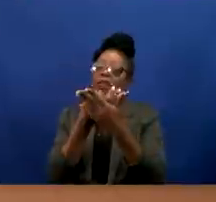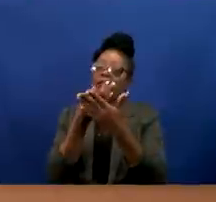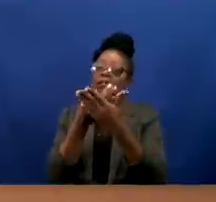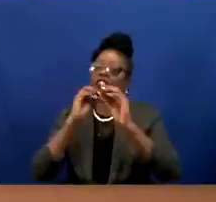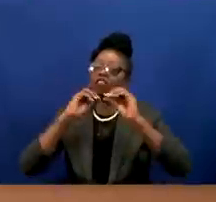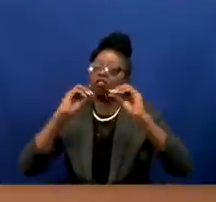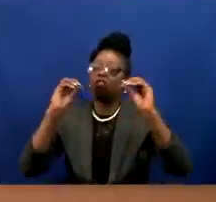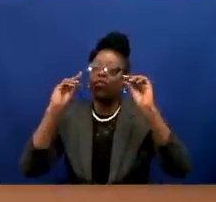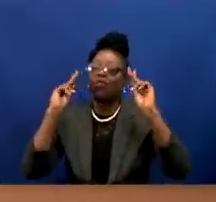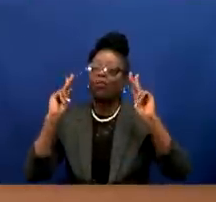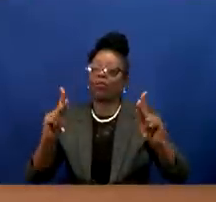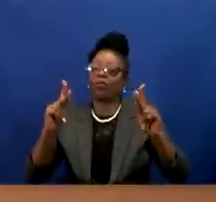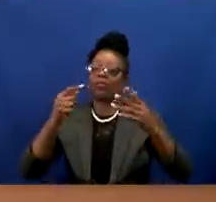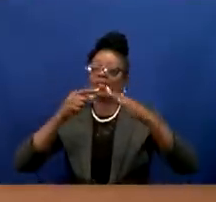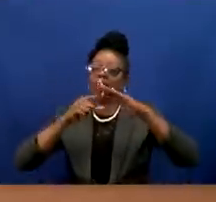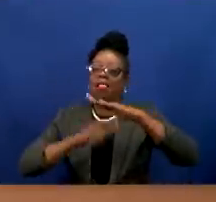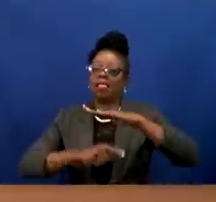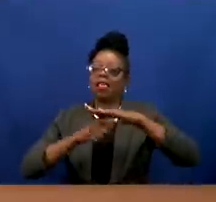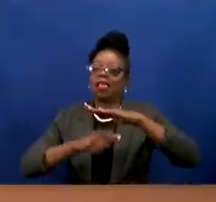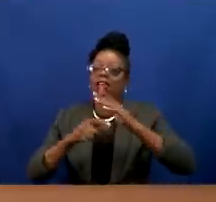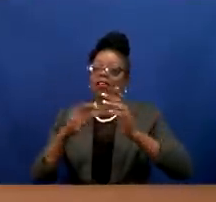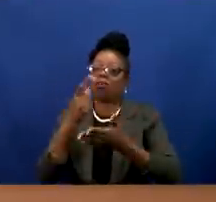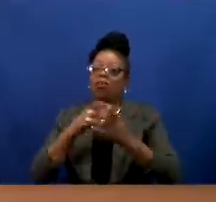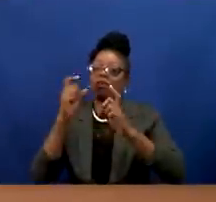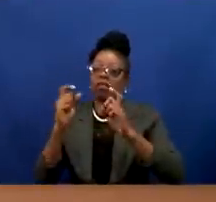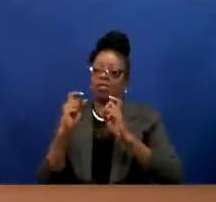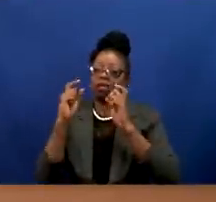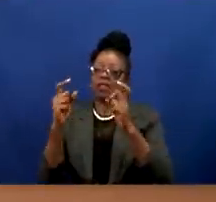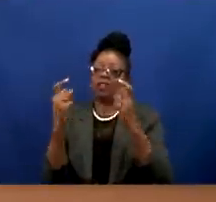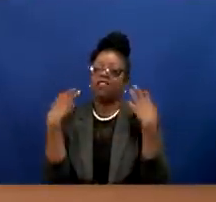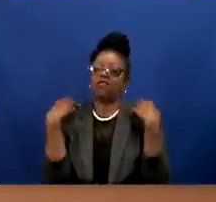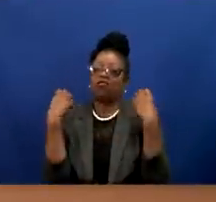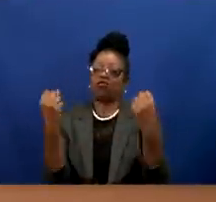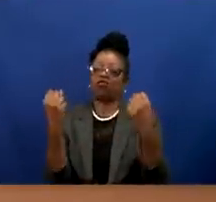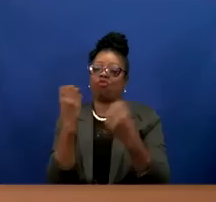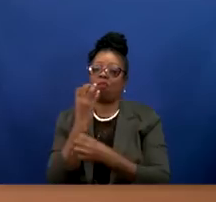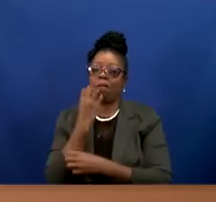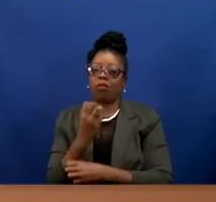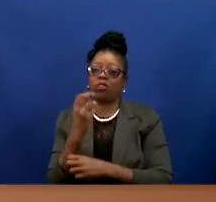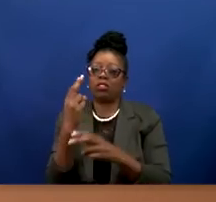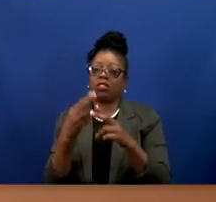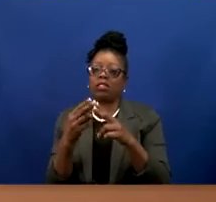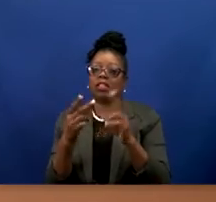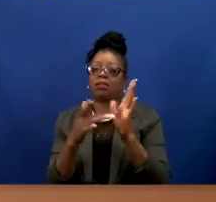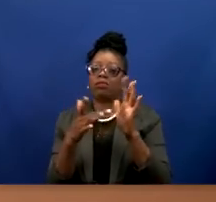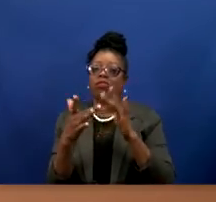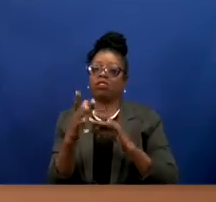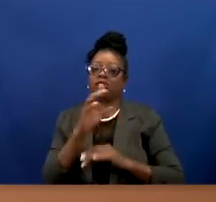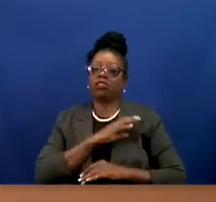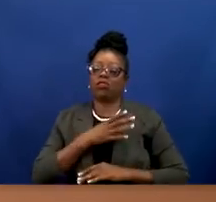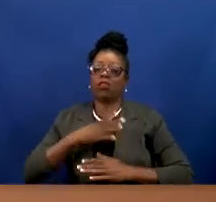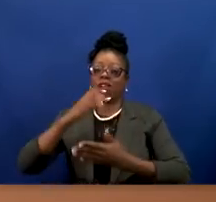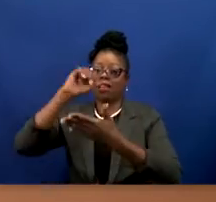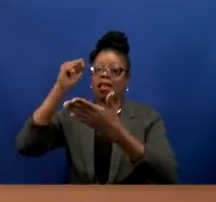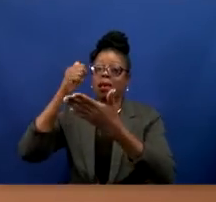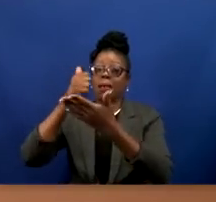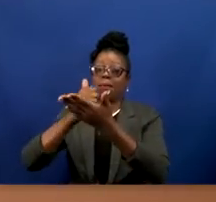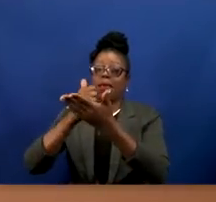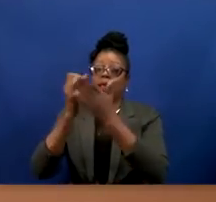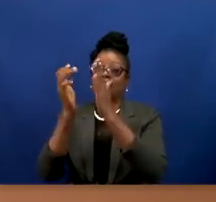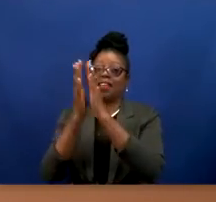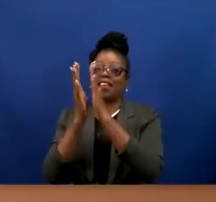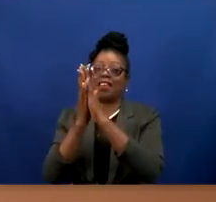give. And we pray this prayer in the strong and precious name of the Lord Jesus Christ. And all who agree said amen and praise the